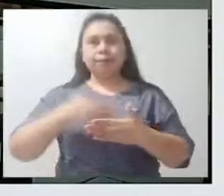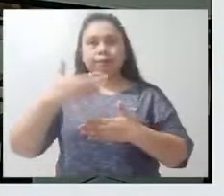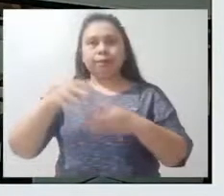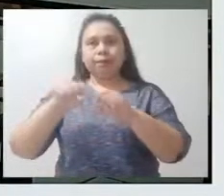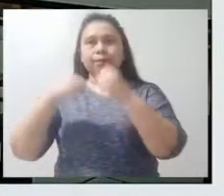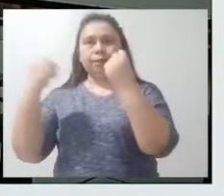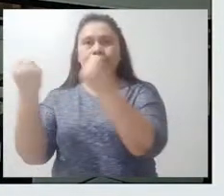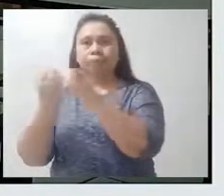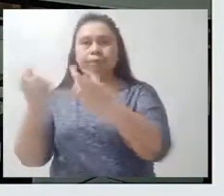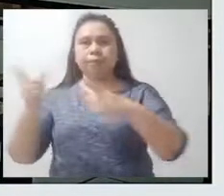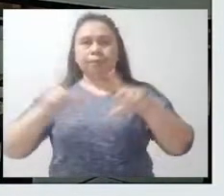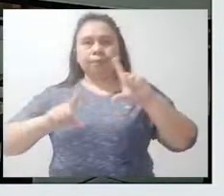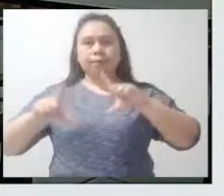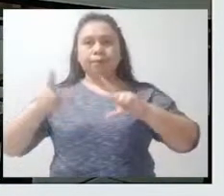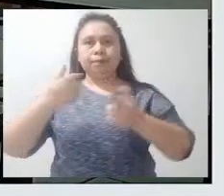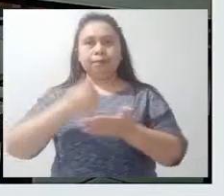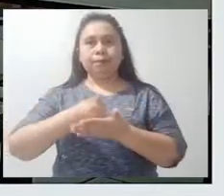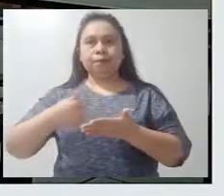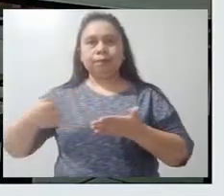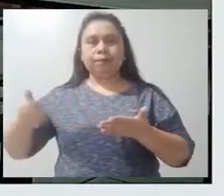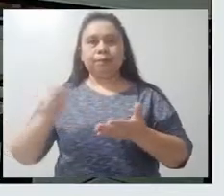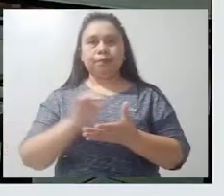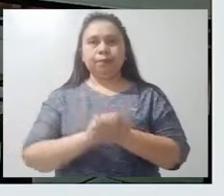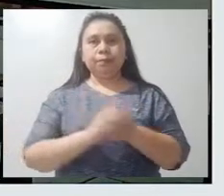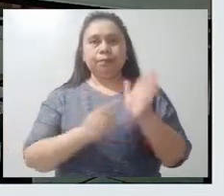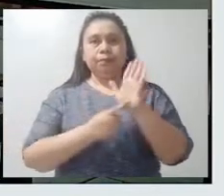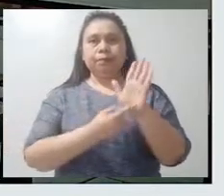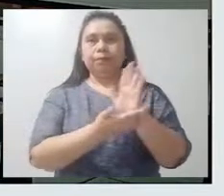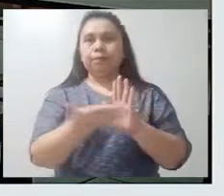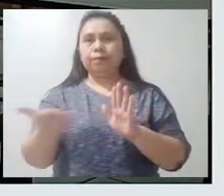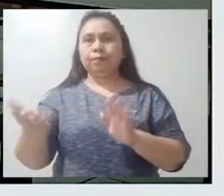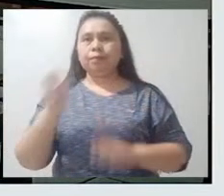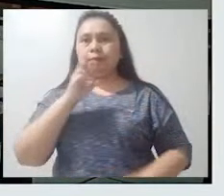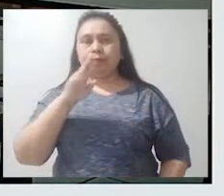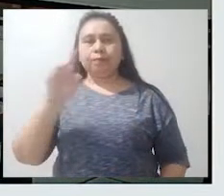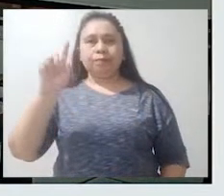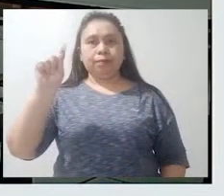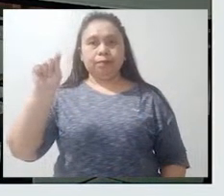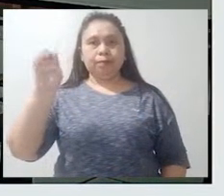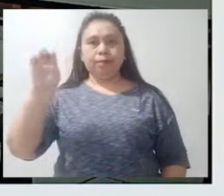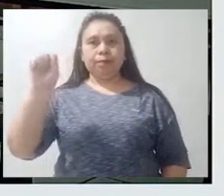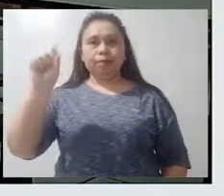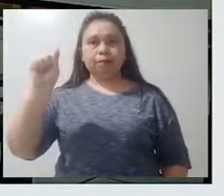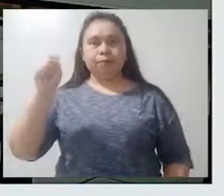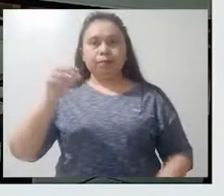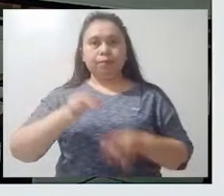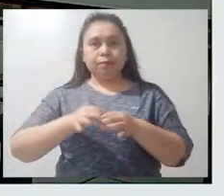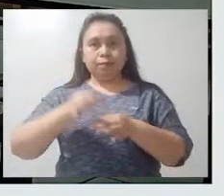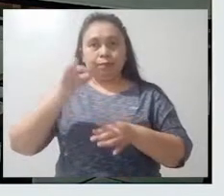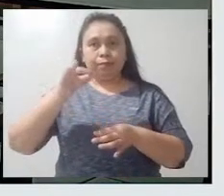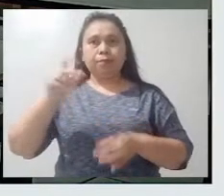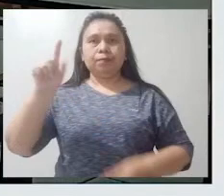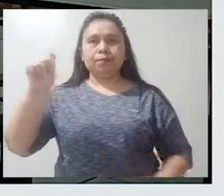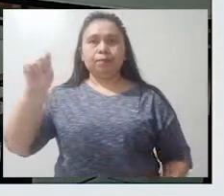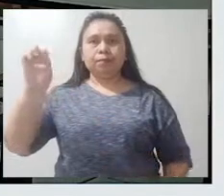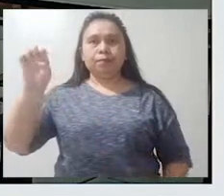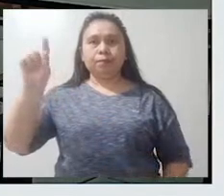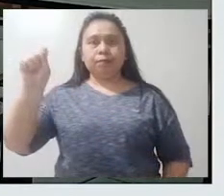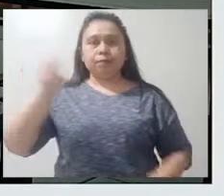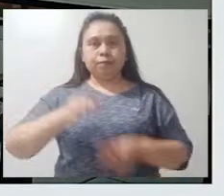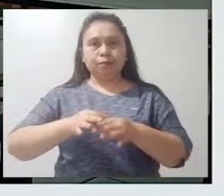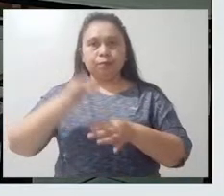The next set of laboratory apparatus that I will show you are test tubes, test tube